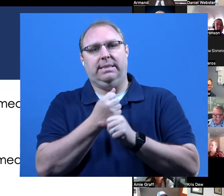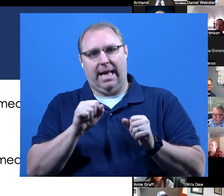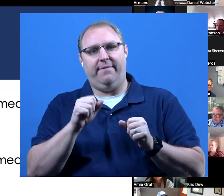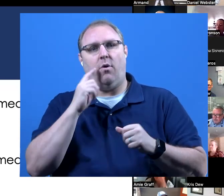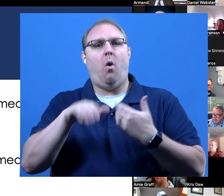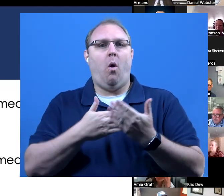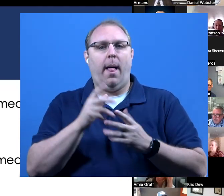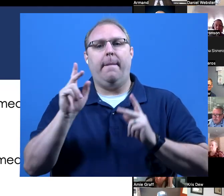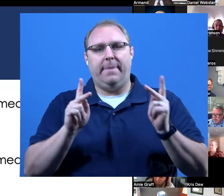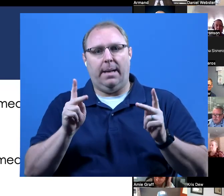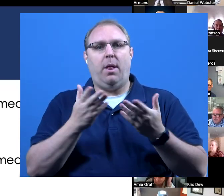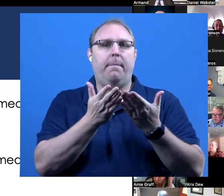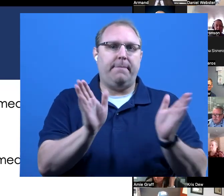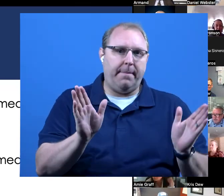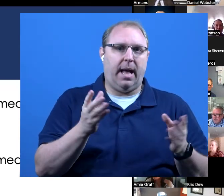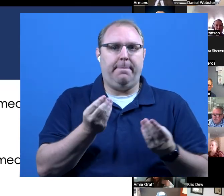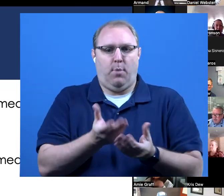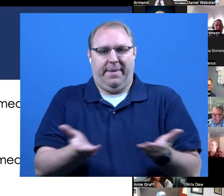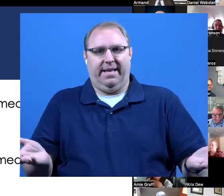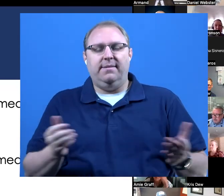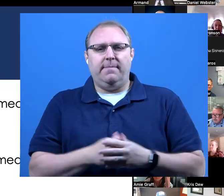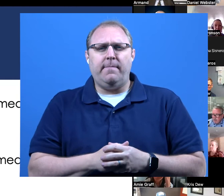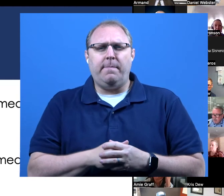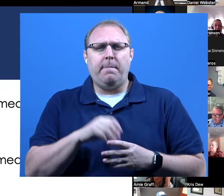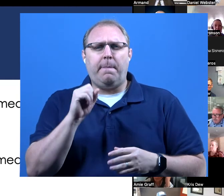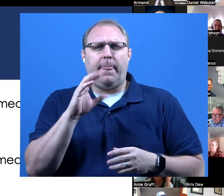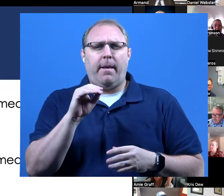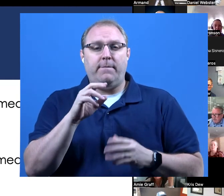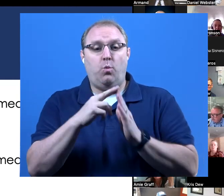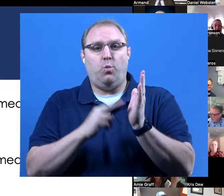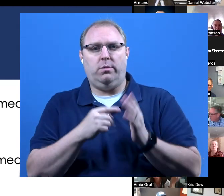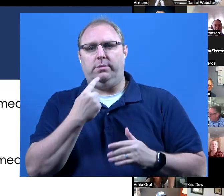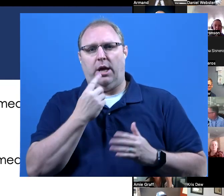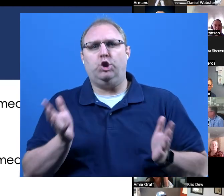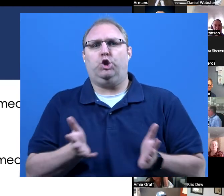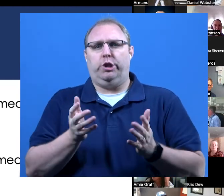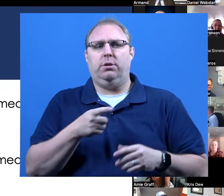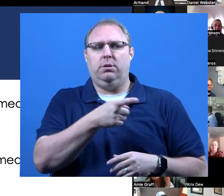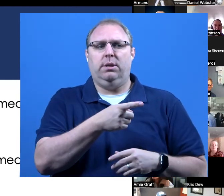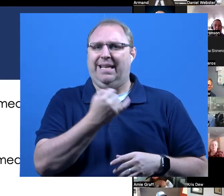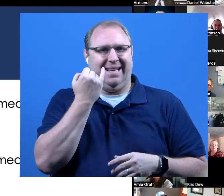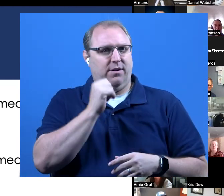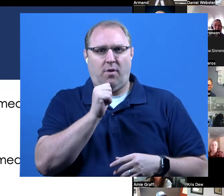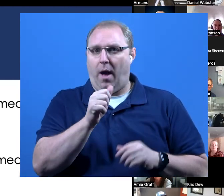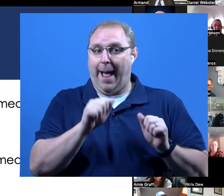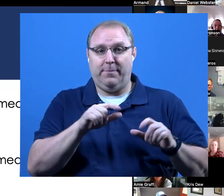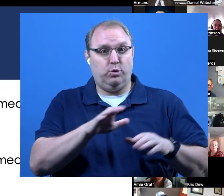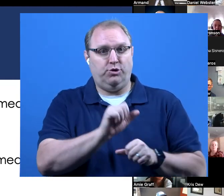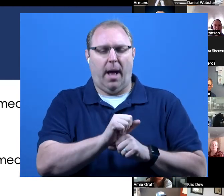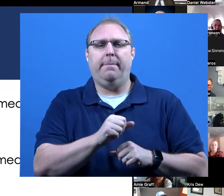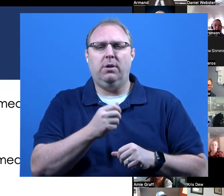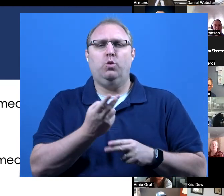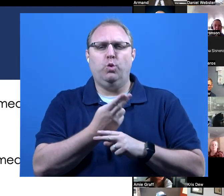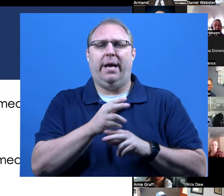But it does not, just because you're prescribed, whether it's medical cannabis or any other type of